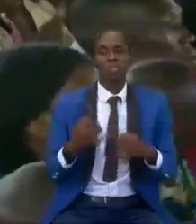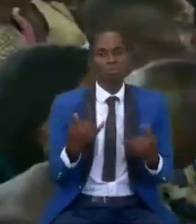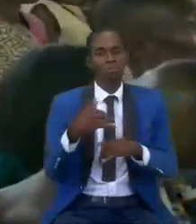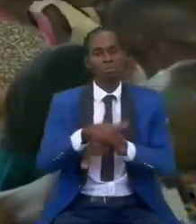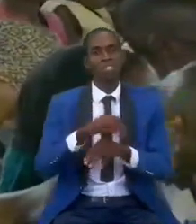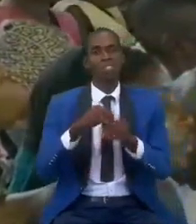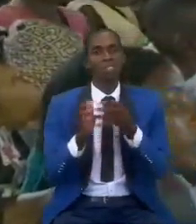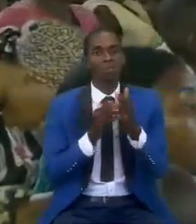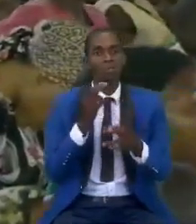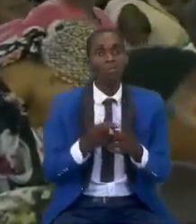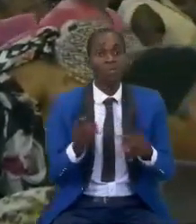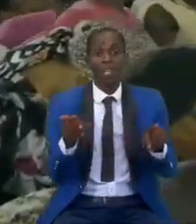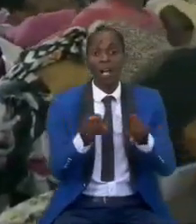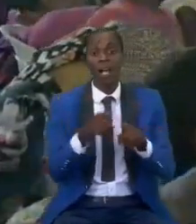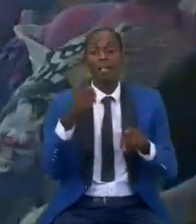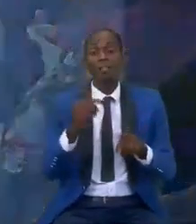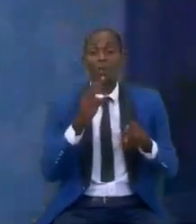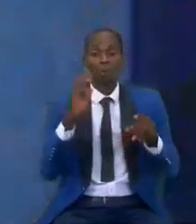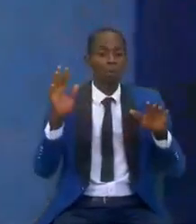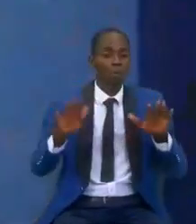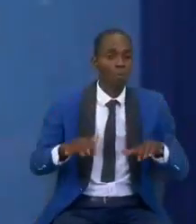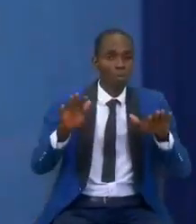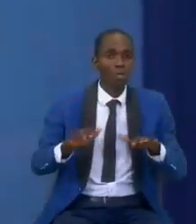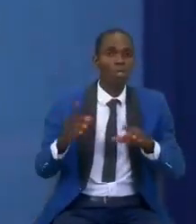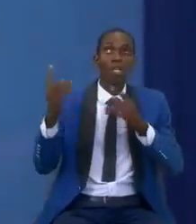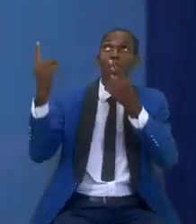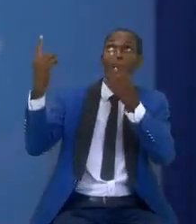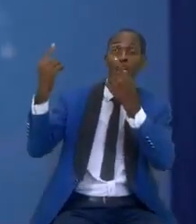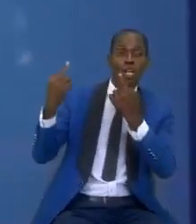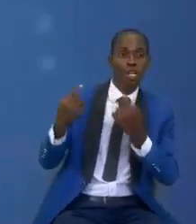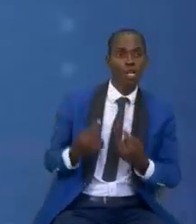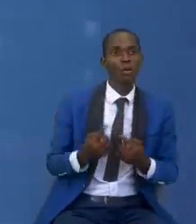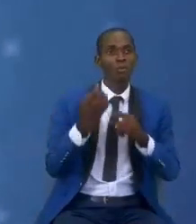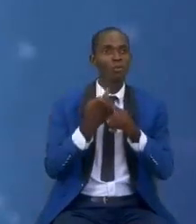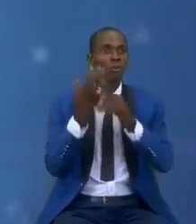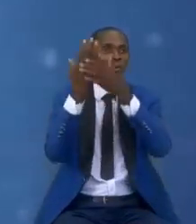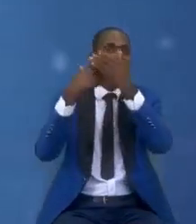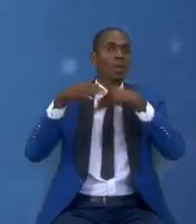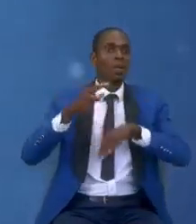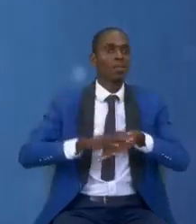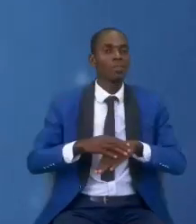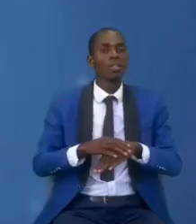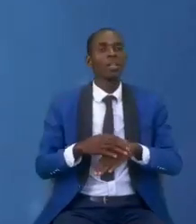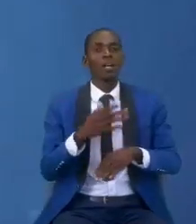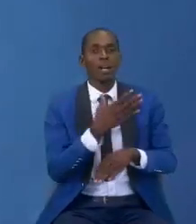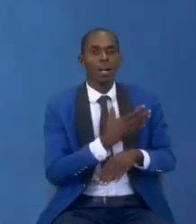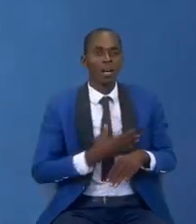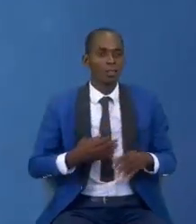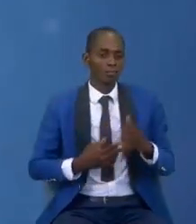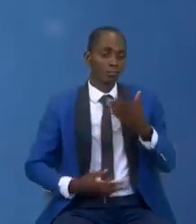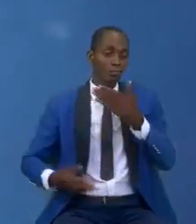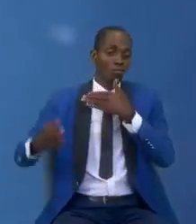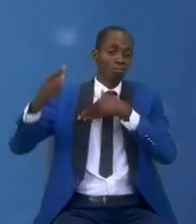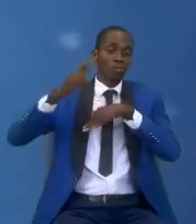heaven, and to return, and returneth not hither, but